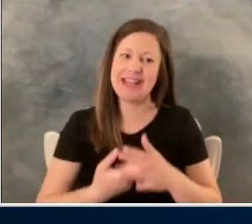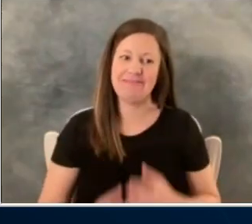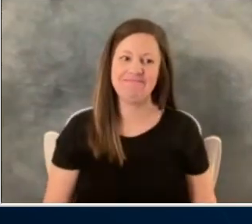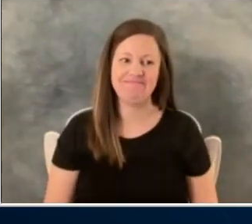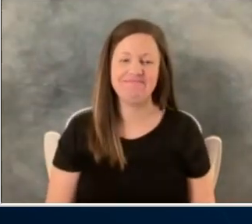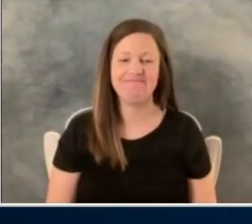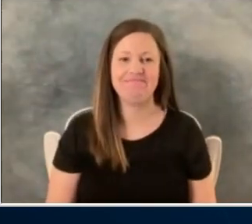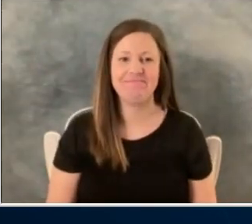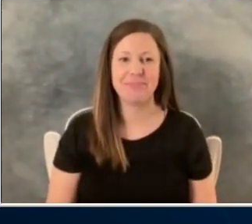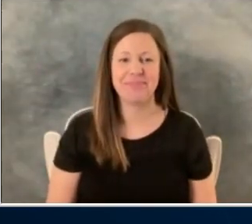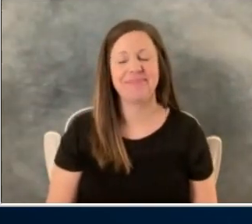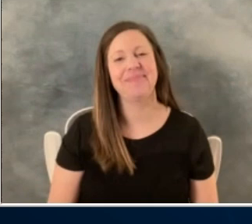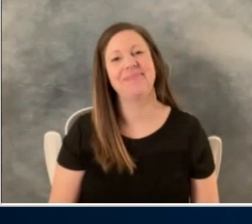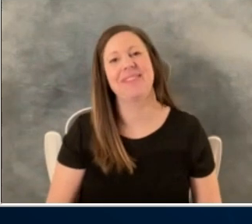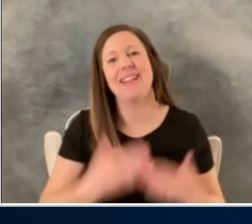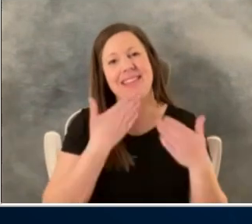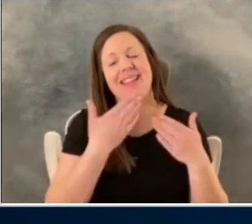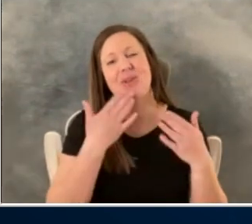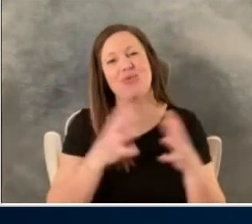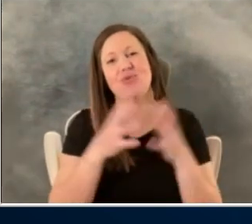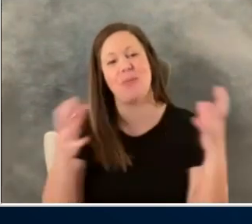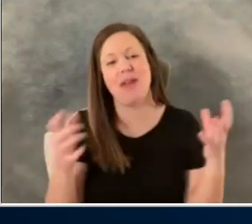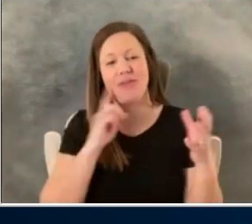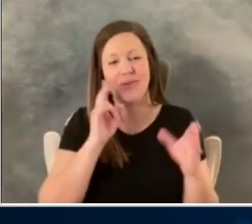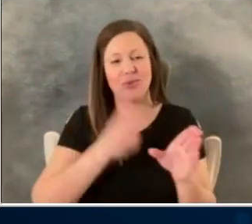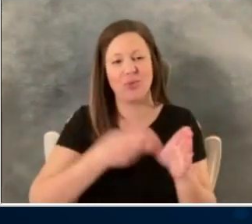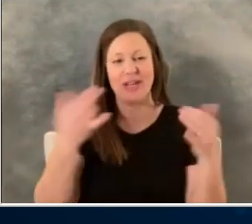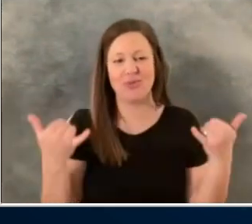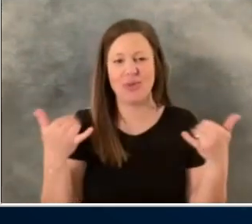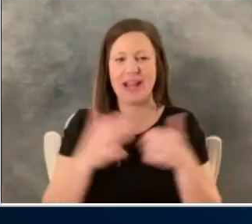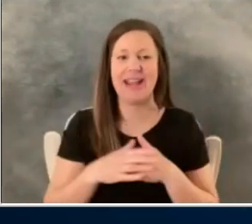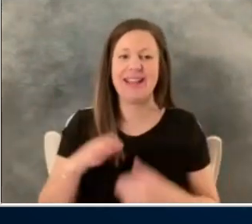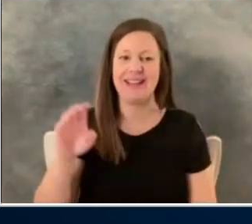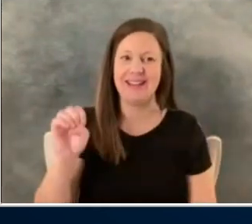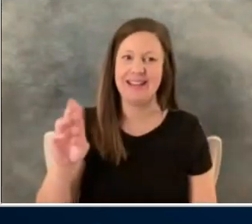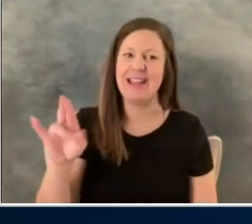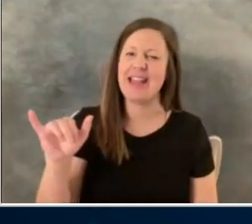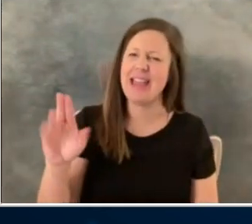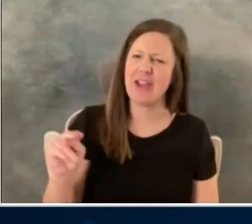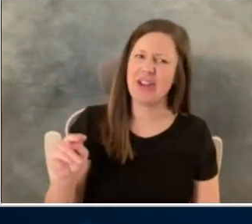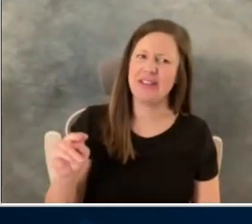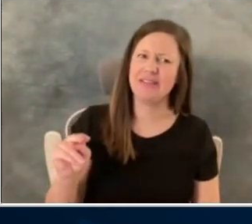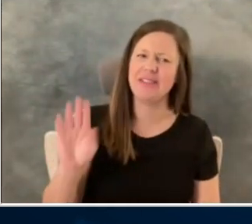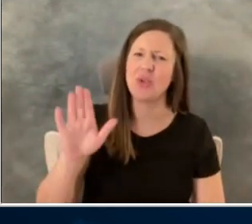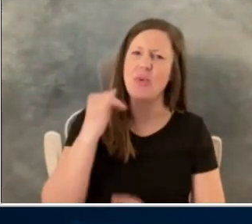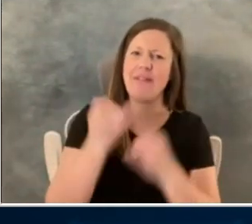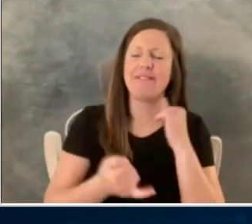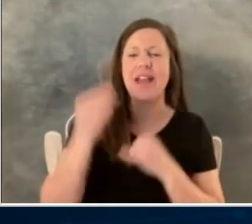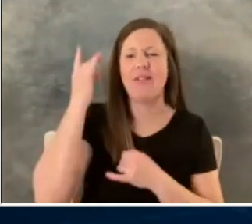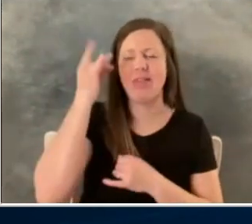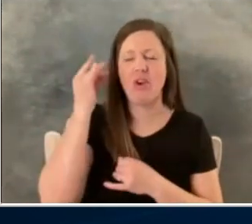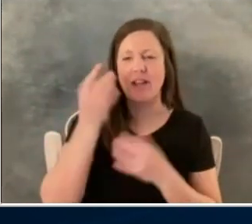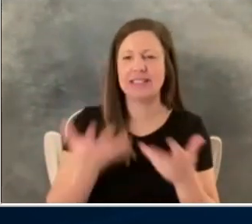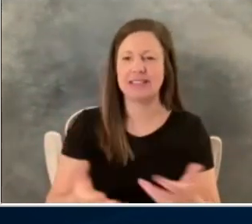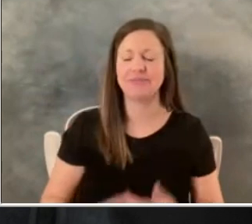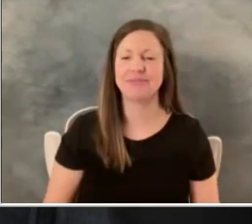Dr. Corum, great to have you today. Thank you so much. Erin, what's the big Thank you. takeaway from your story, your family's